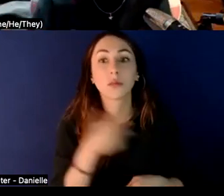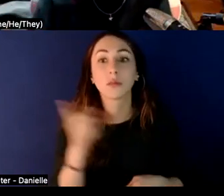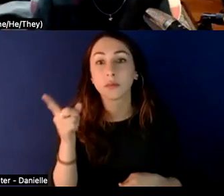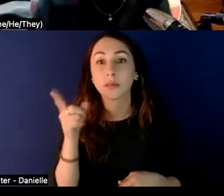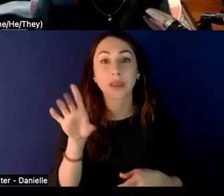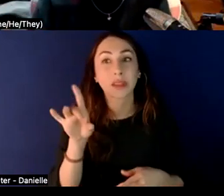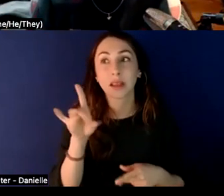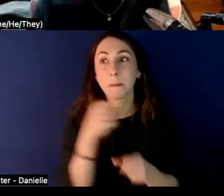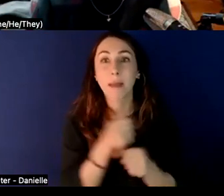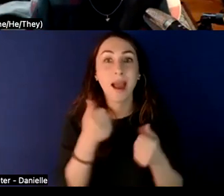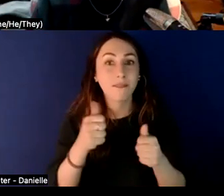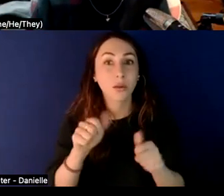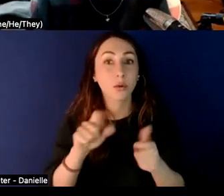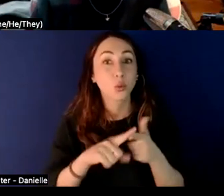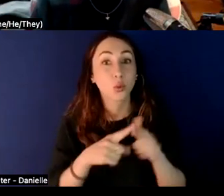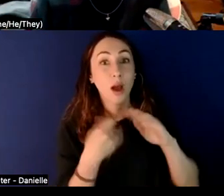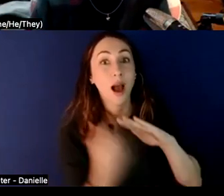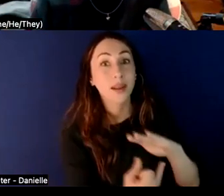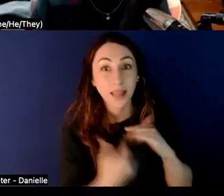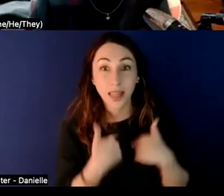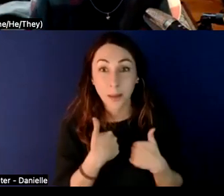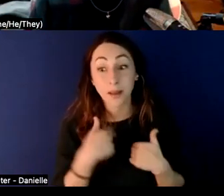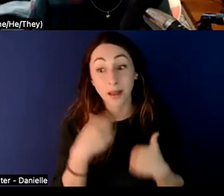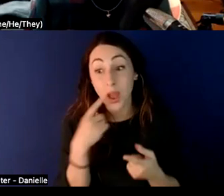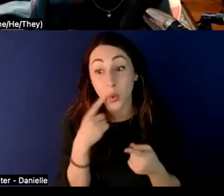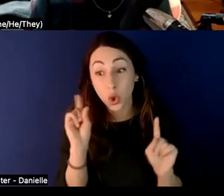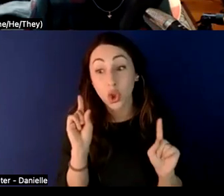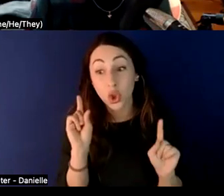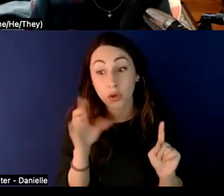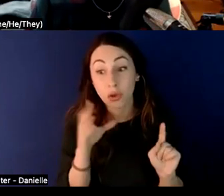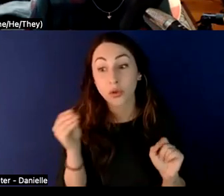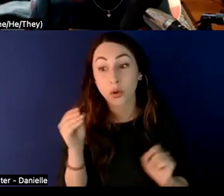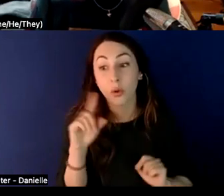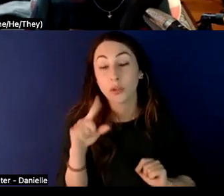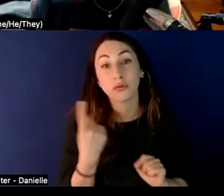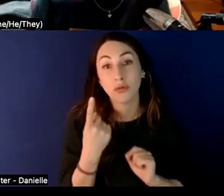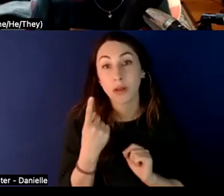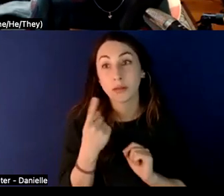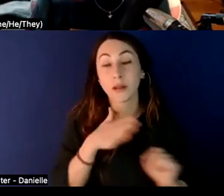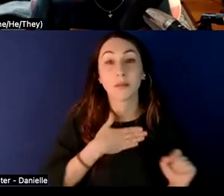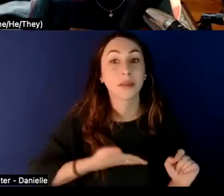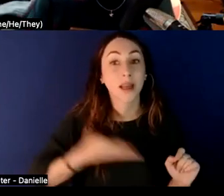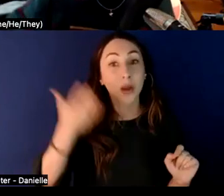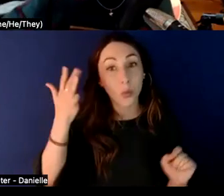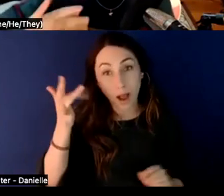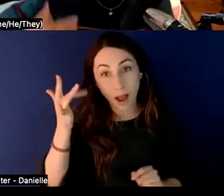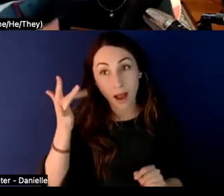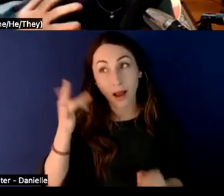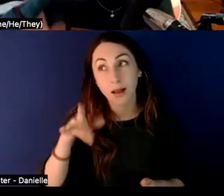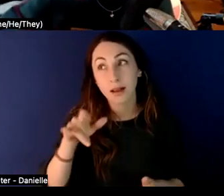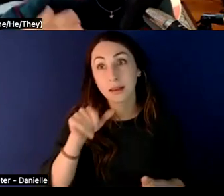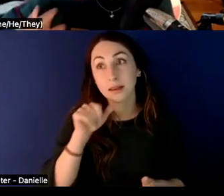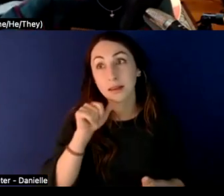to isolate me, and it worked. And yeah, it's just upsetting, because not